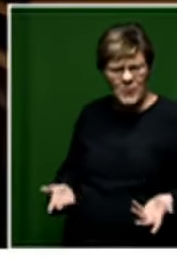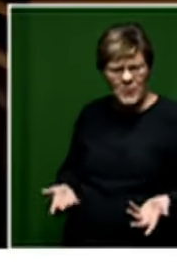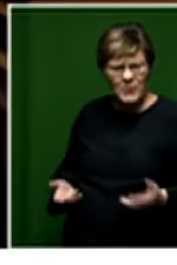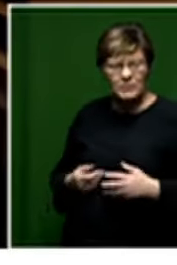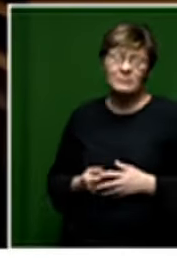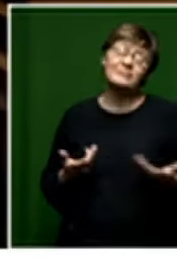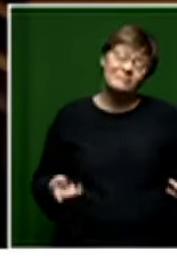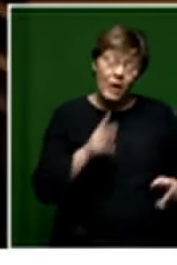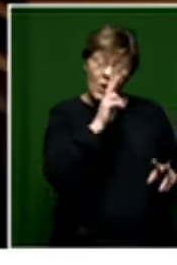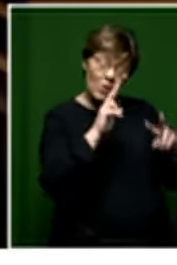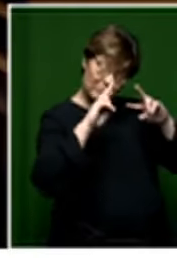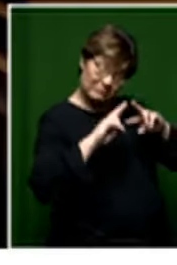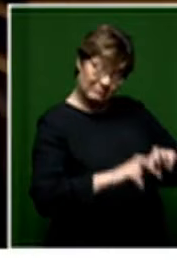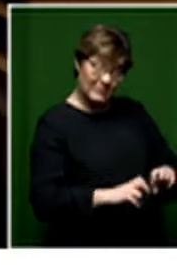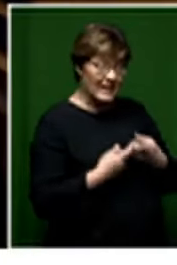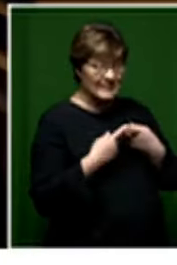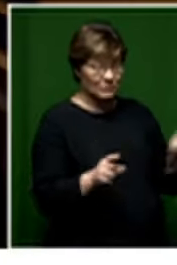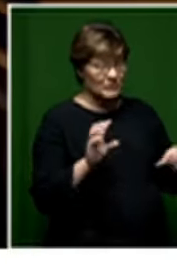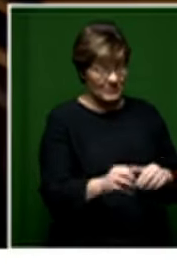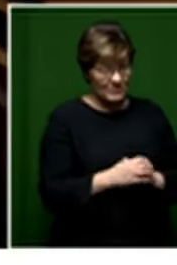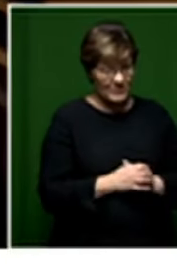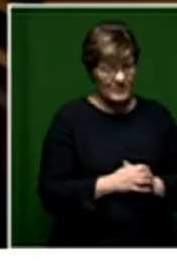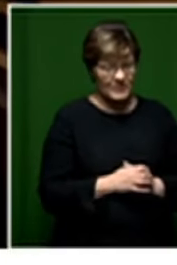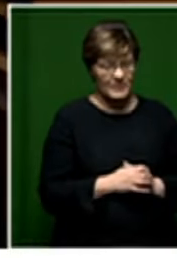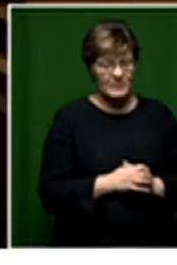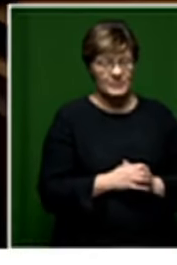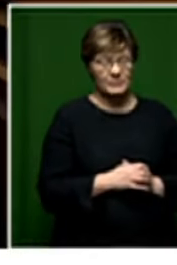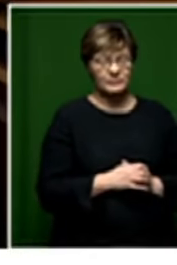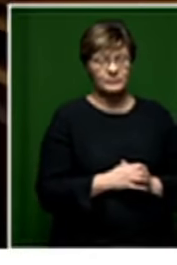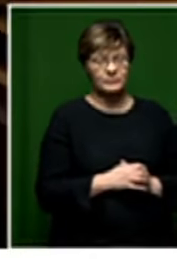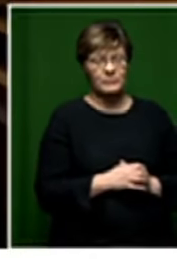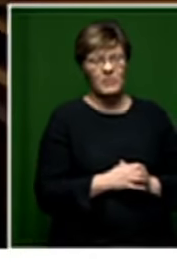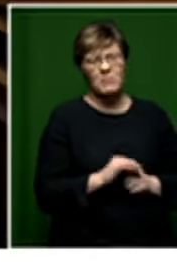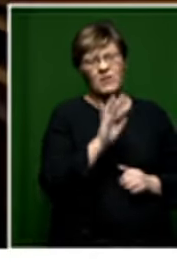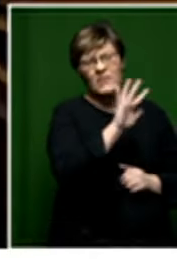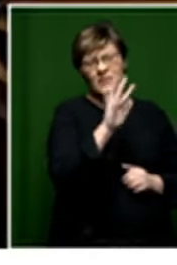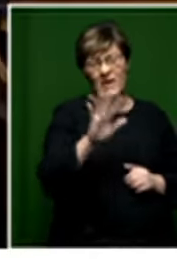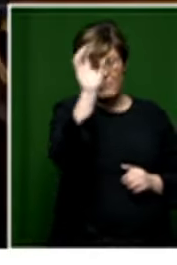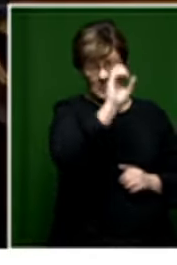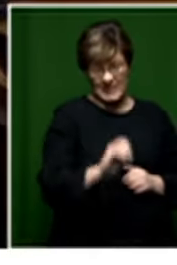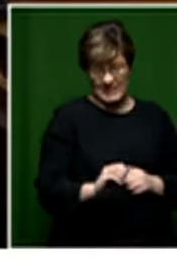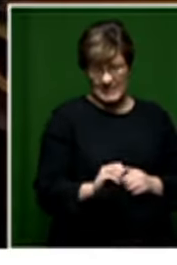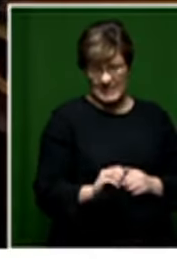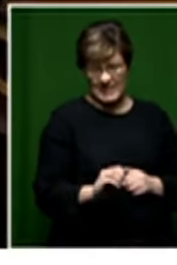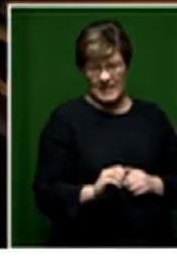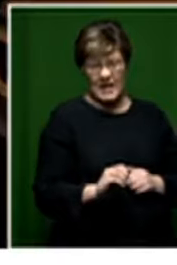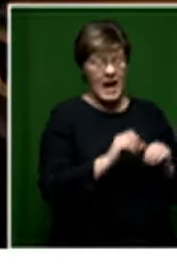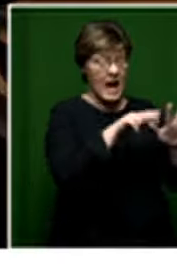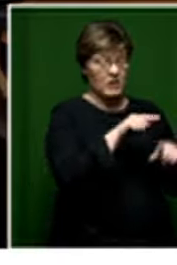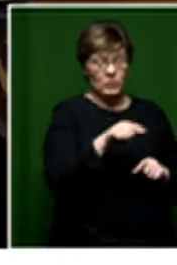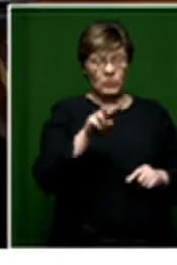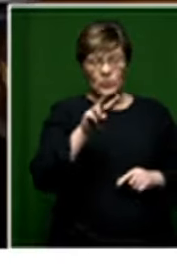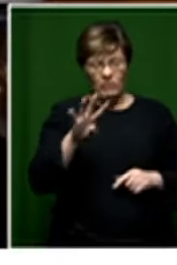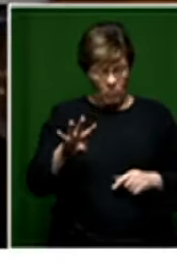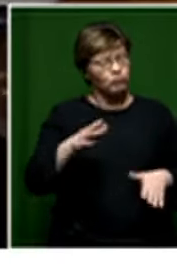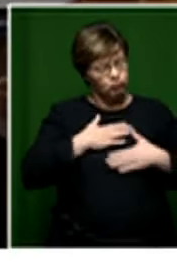looked at quite in depth that there is quite a big difference. I mean, we find that it's about 55% of 18 to 24-year-olds are